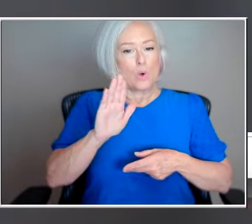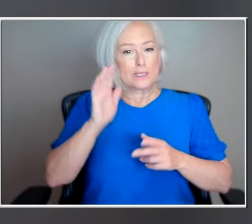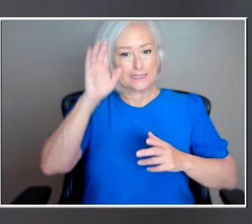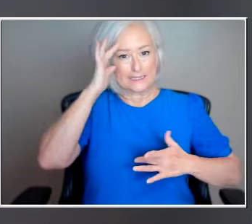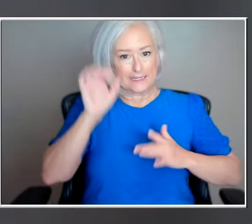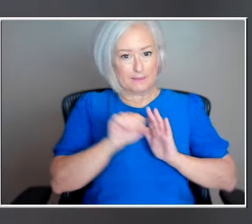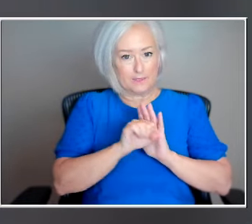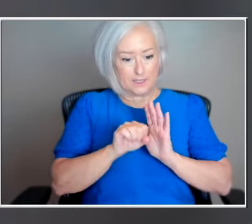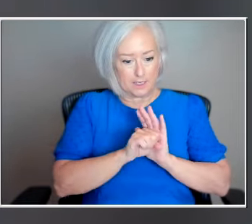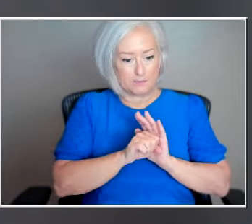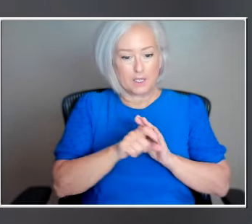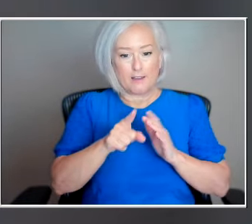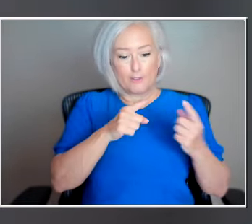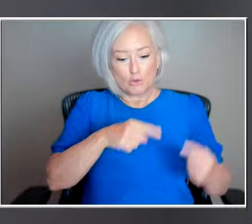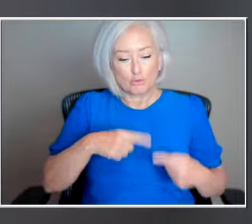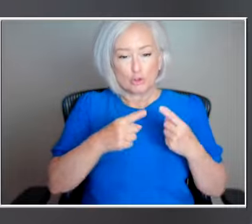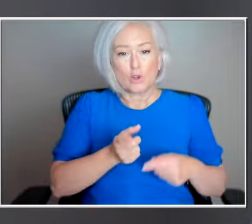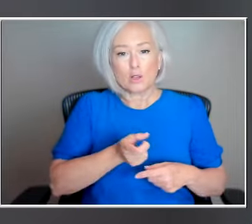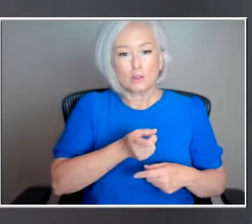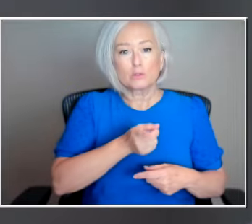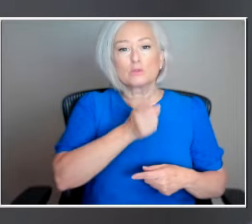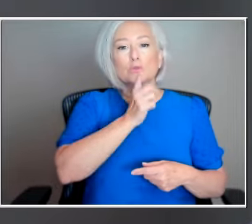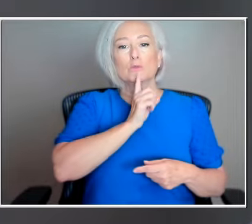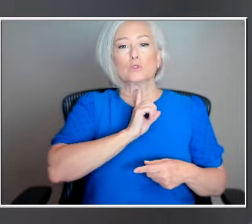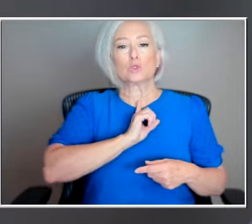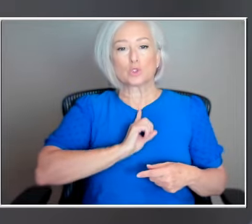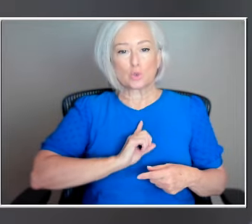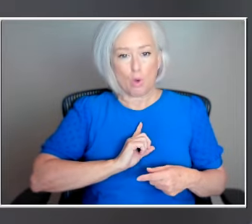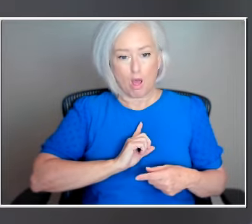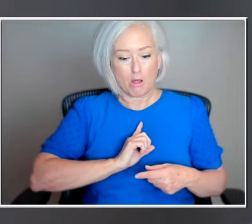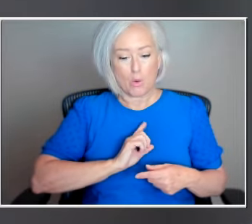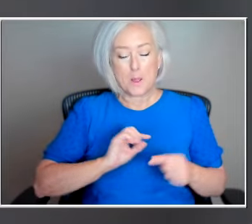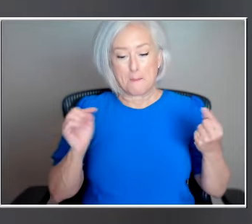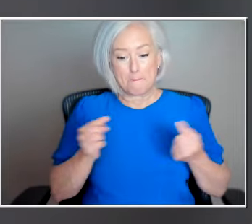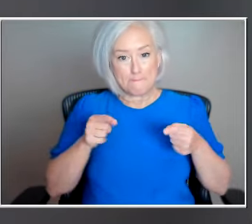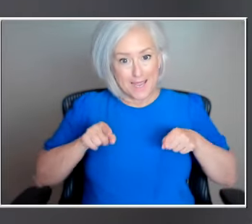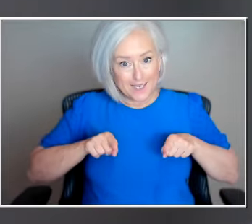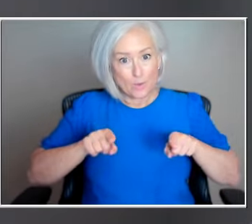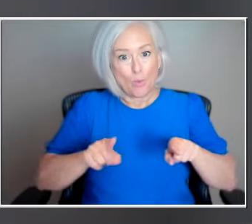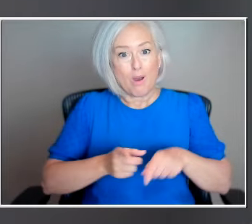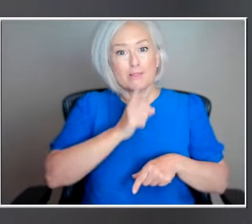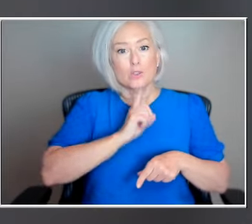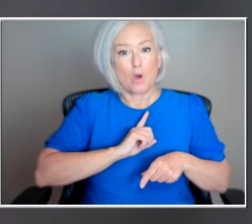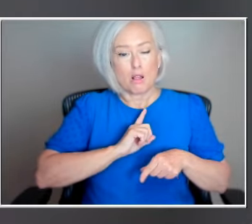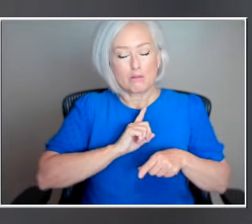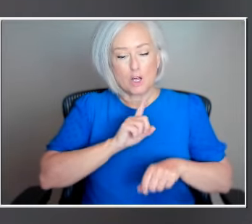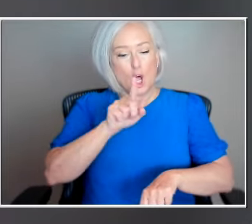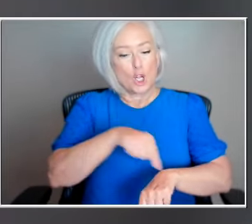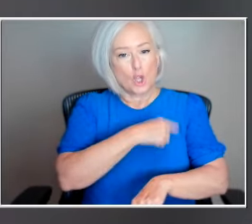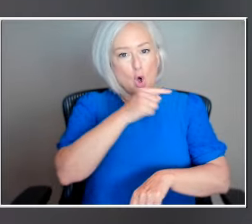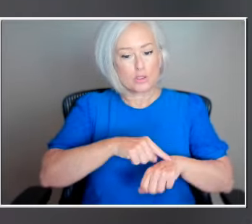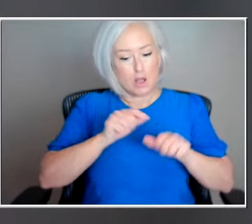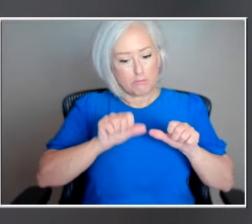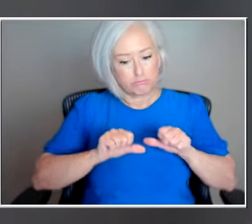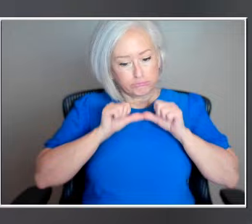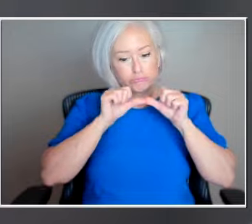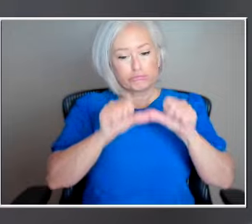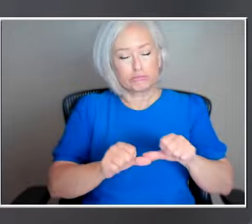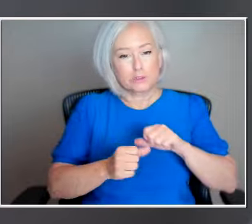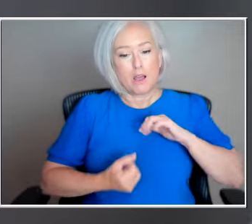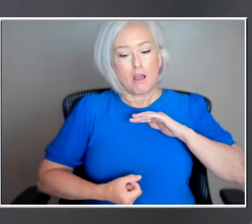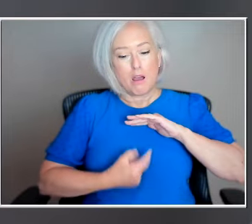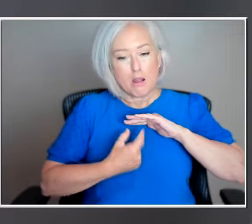swallowing, pain when swallowing, and a long-standing history of heartburns or reflux changes. Also, if you're noticing loss of